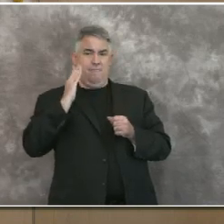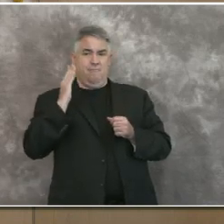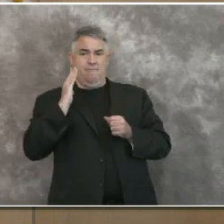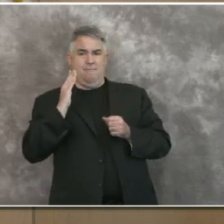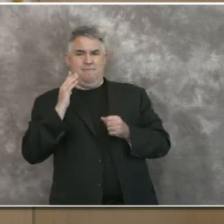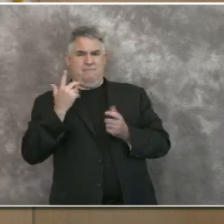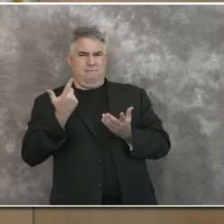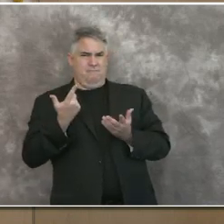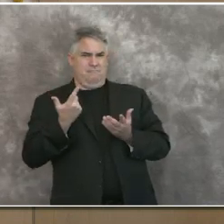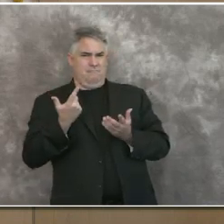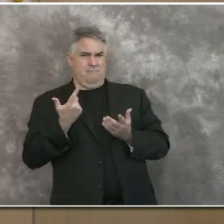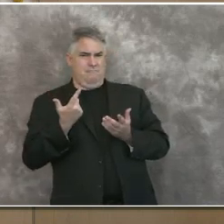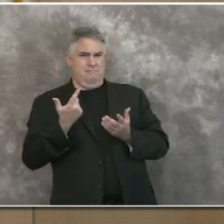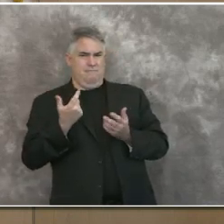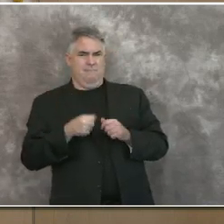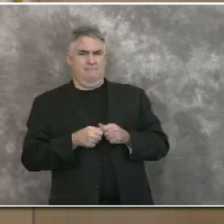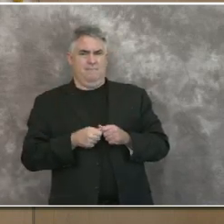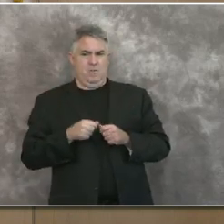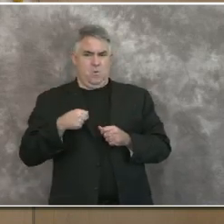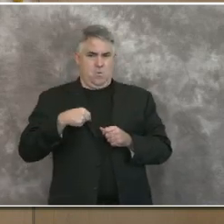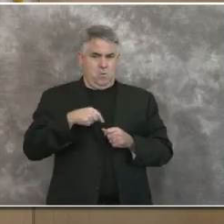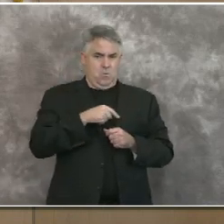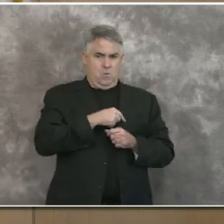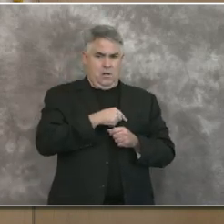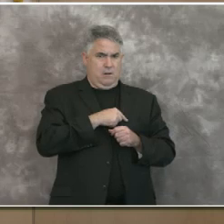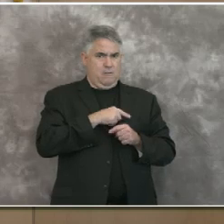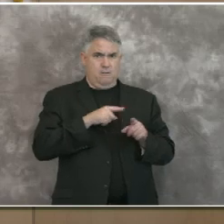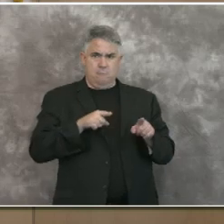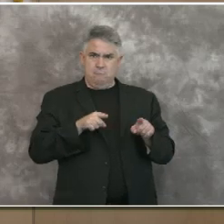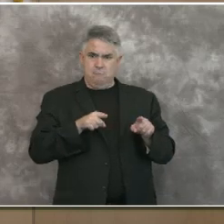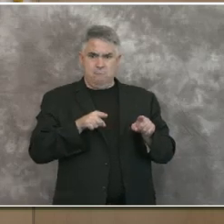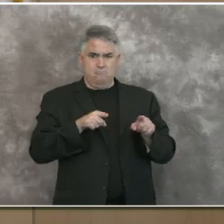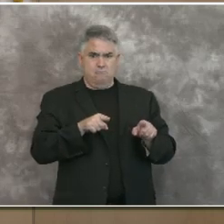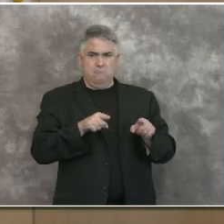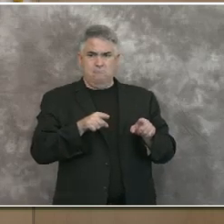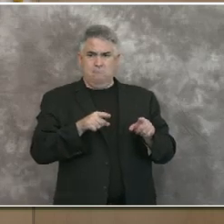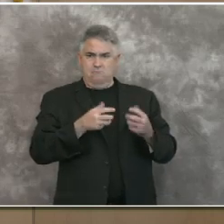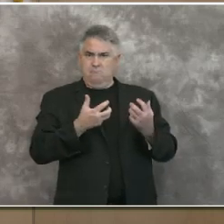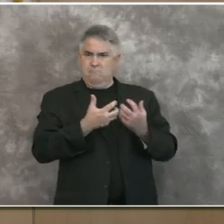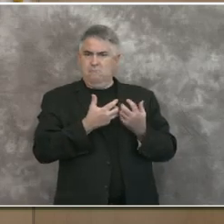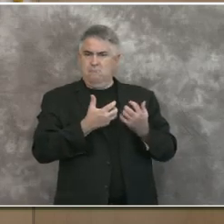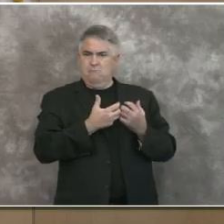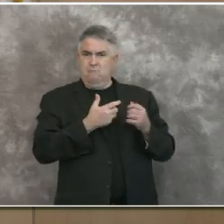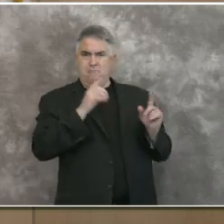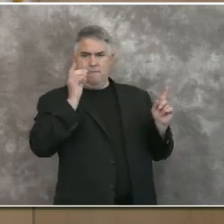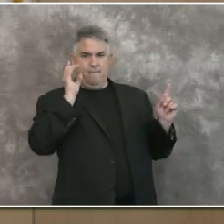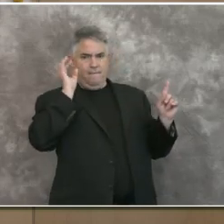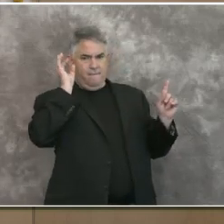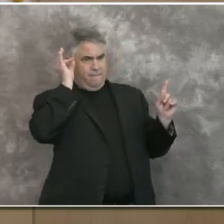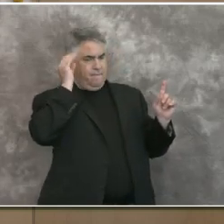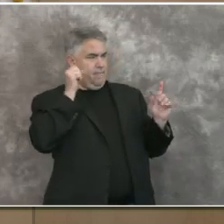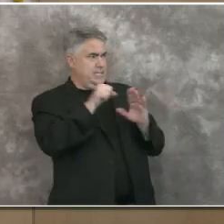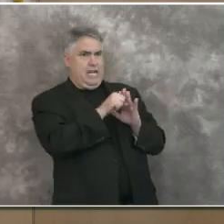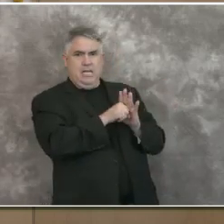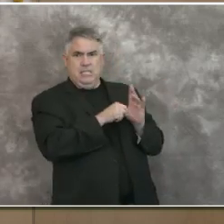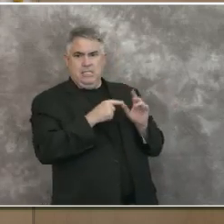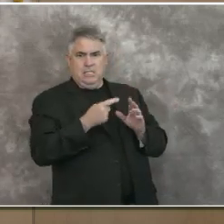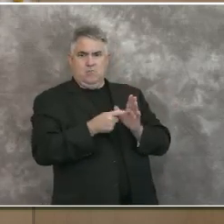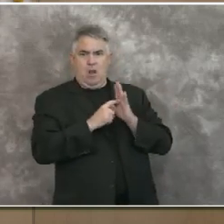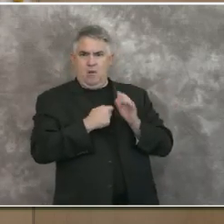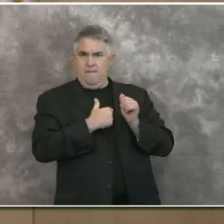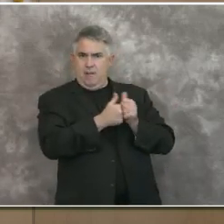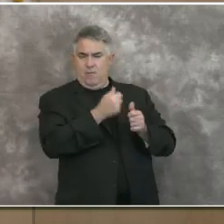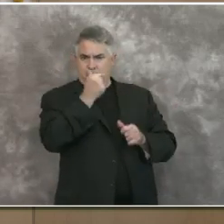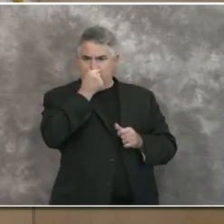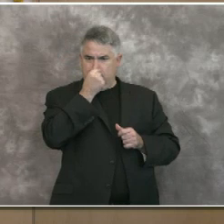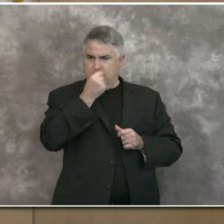that we are aligning ourselves with the state. So we will continue to do that. There are